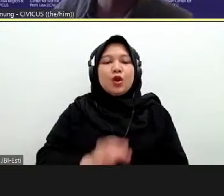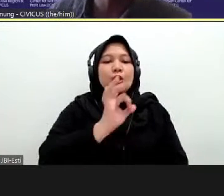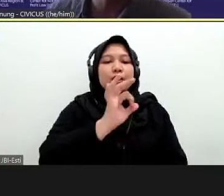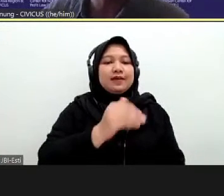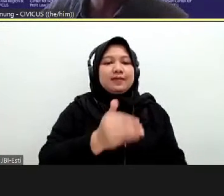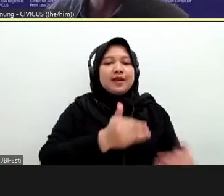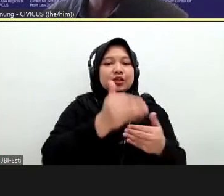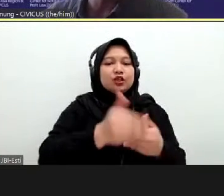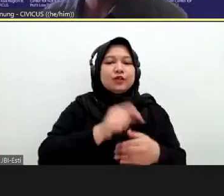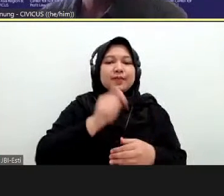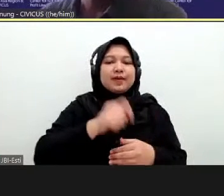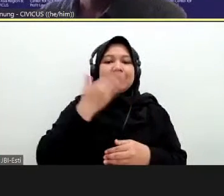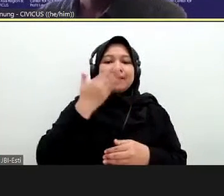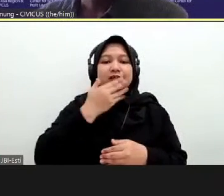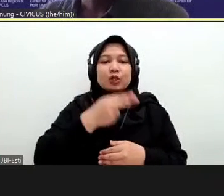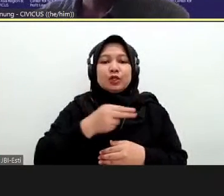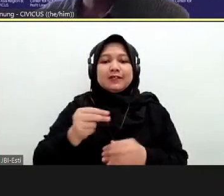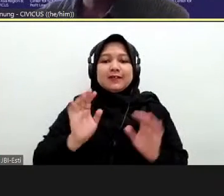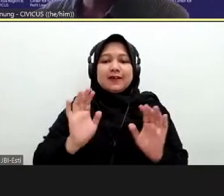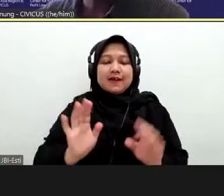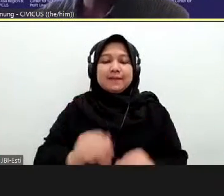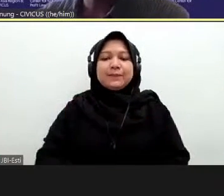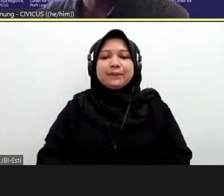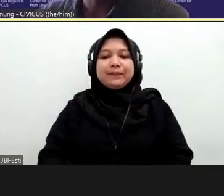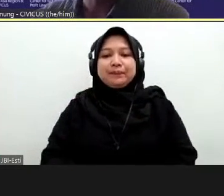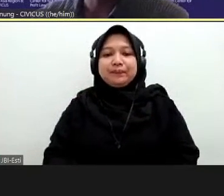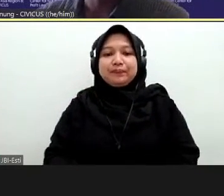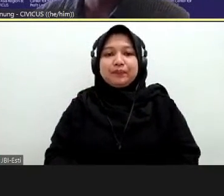So I will use Bahasa Indonesia. I will continue then.